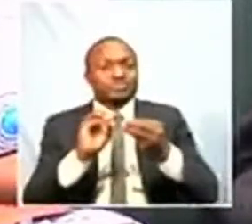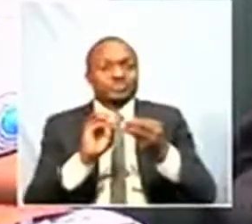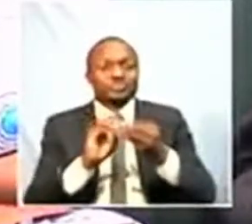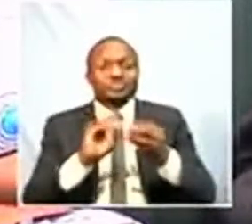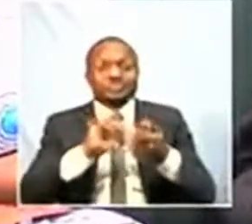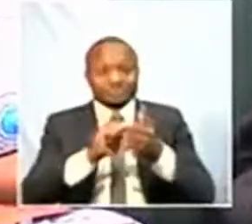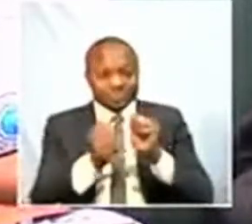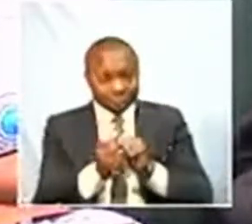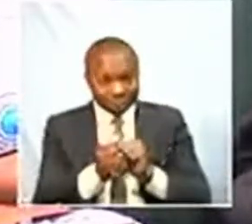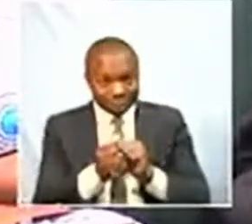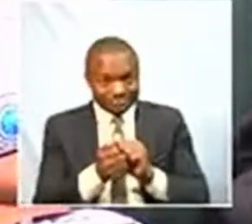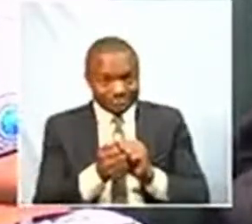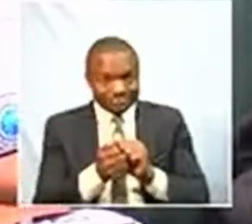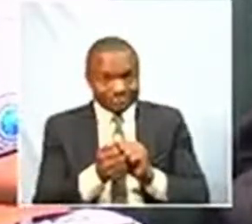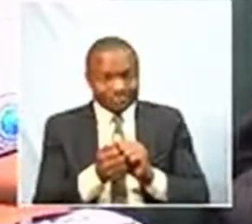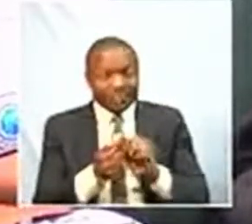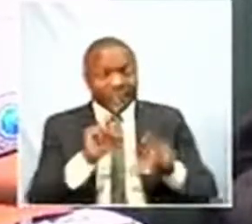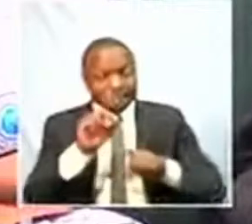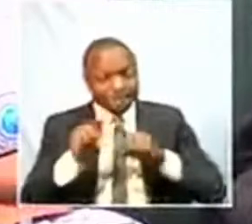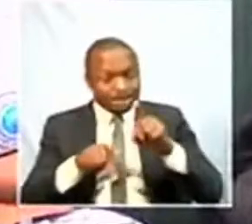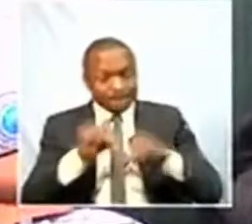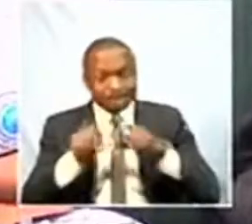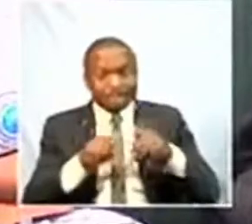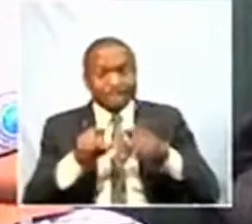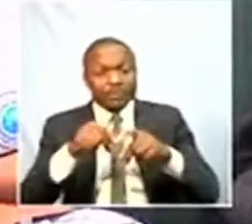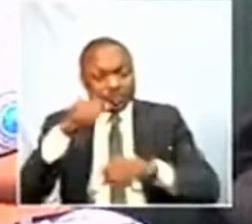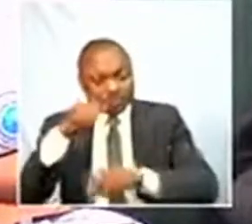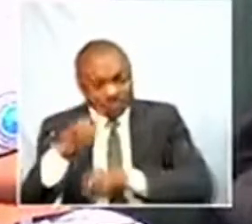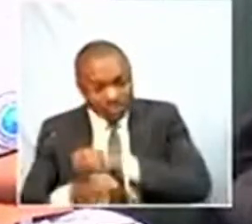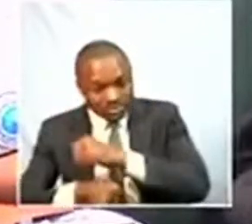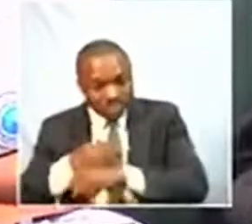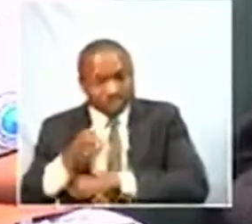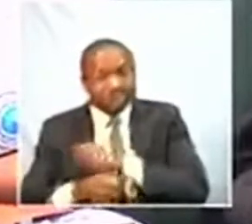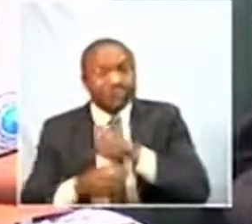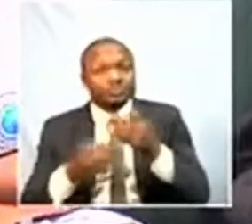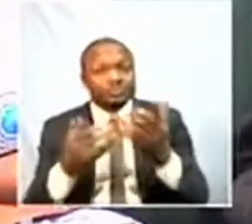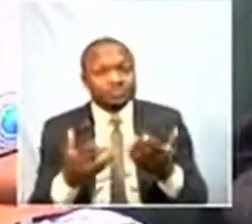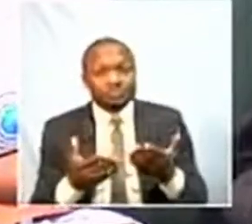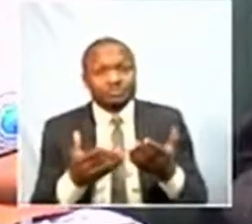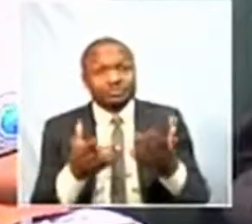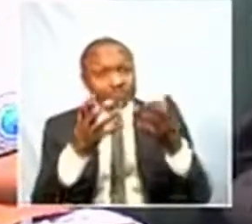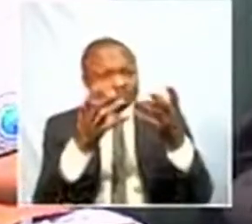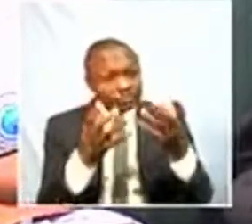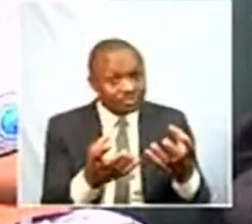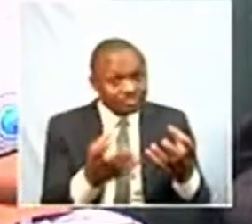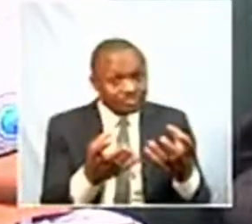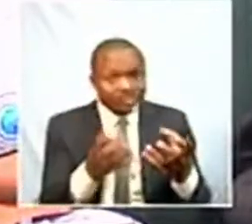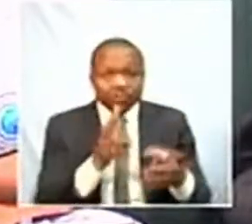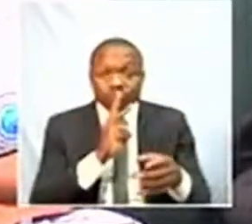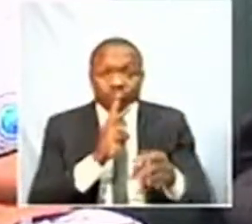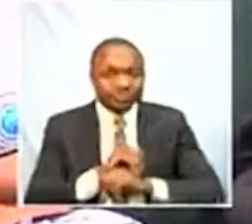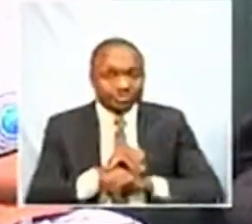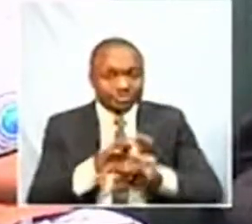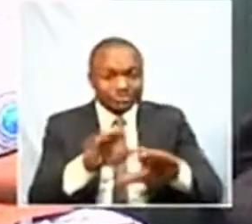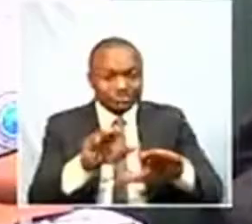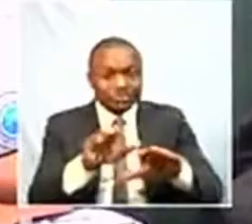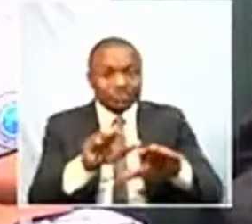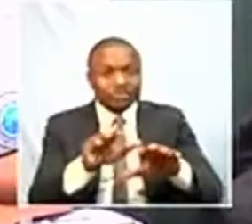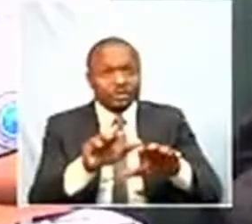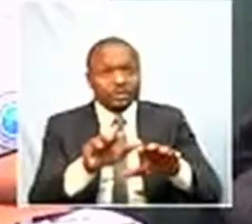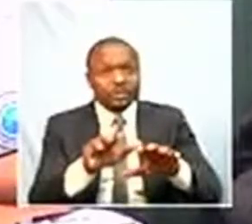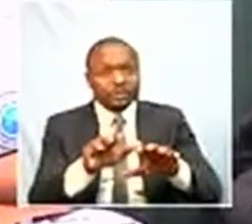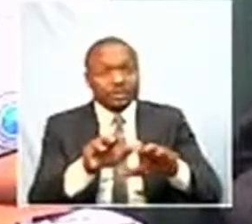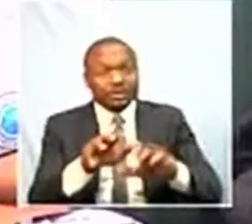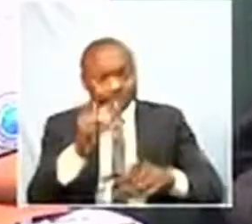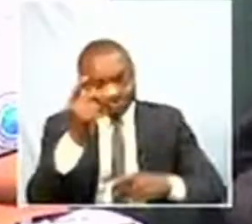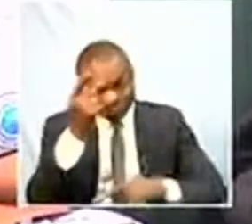circumstances and situations that our people have been suffering from, such as droughts, floods, and diseases, such